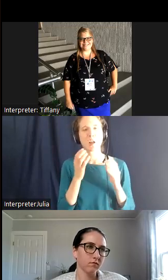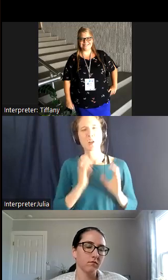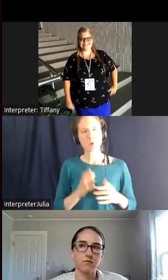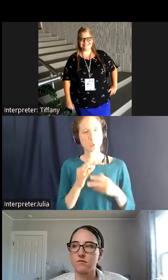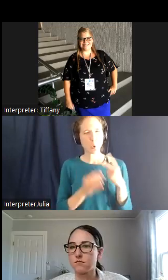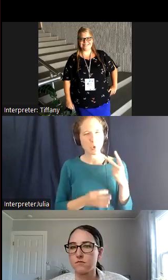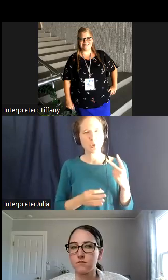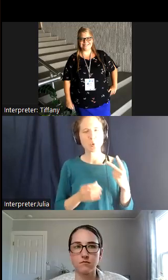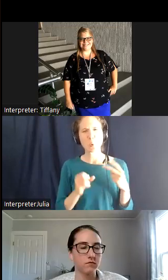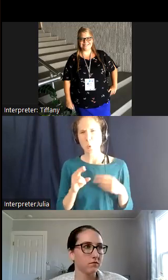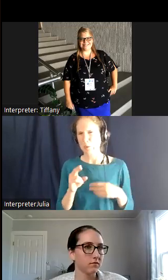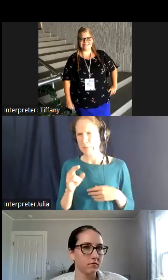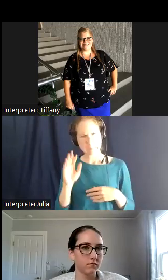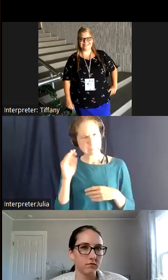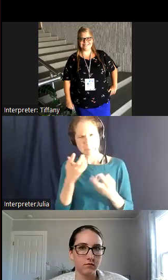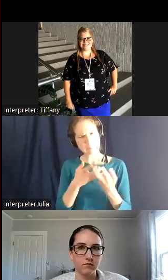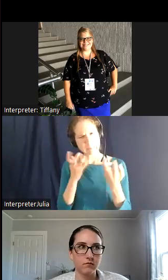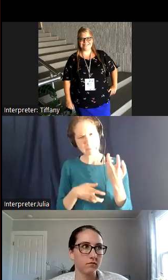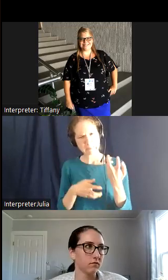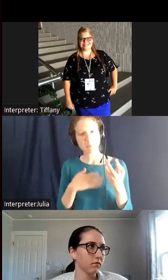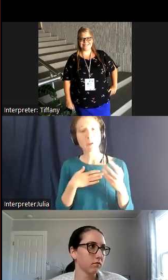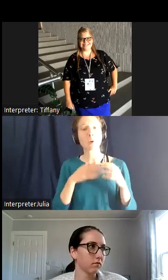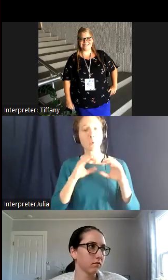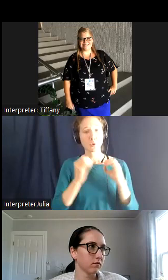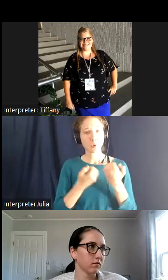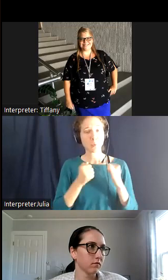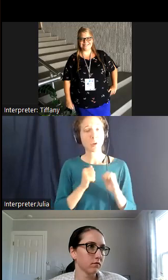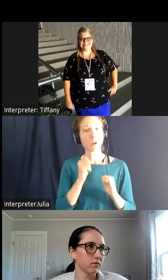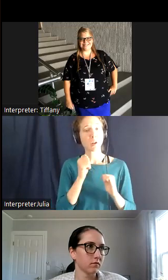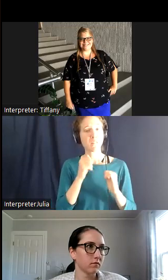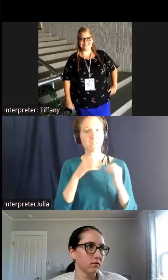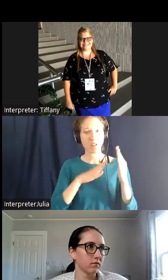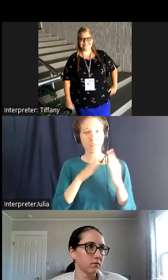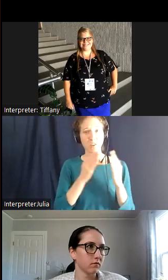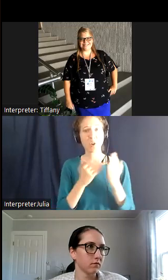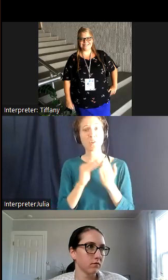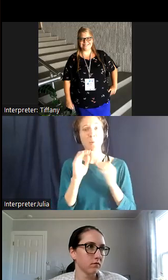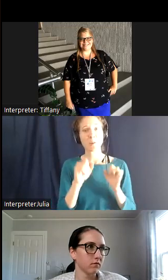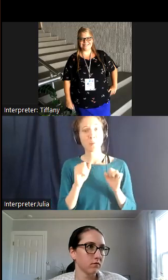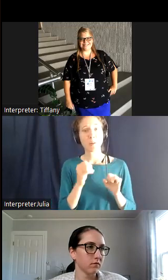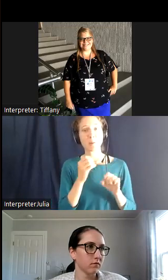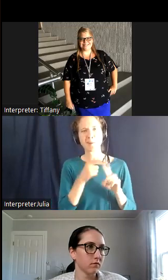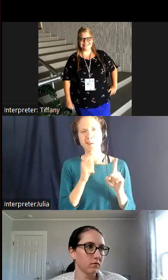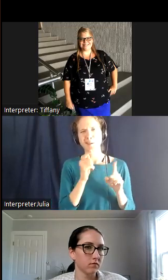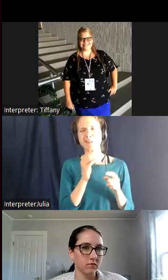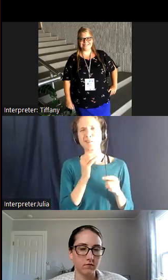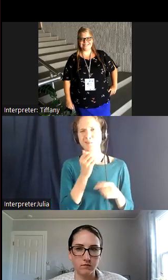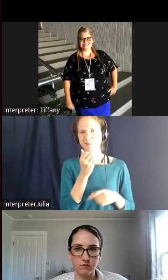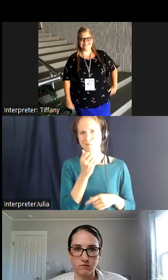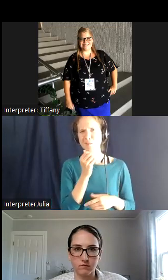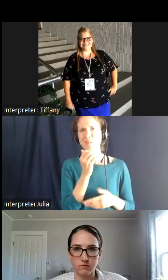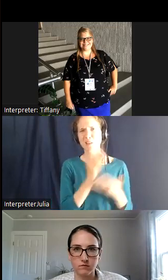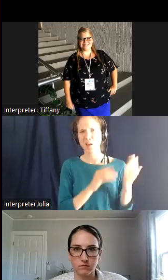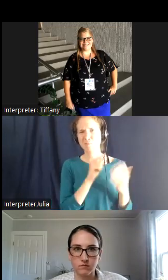my organization, we try to do face-to-face whenever possible, but there's just some clients where it's just